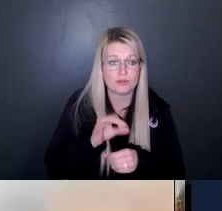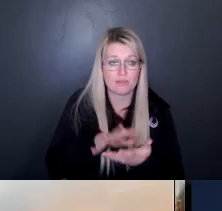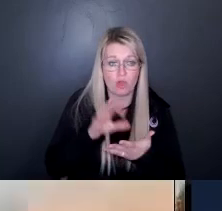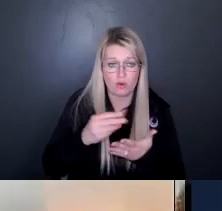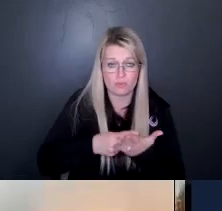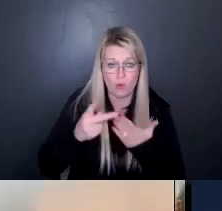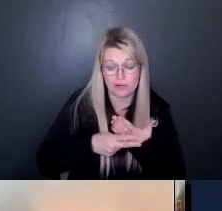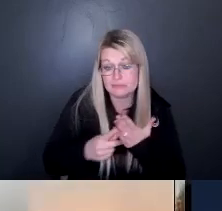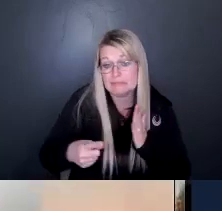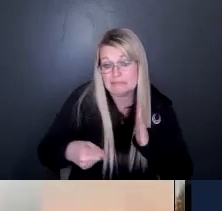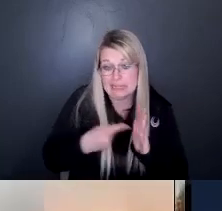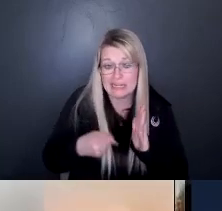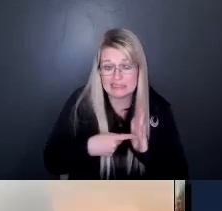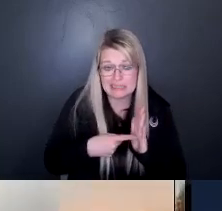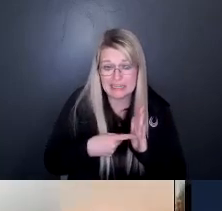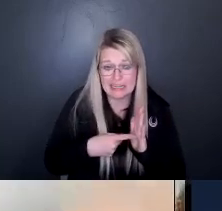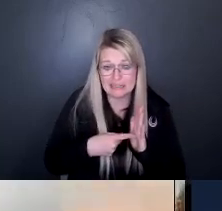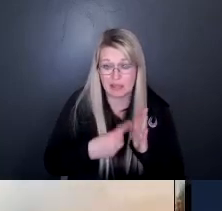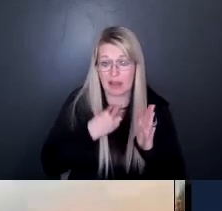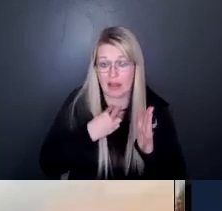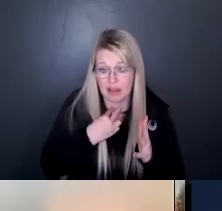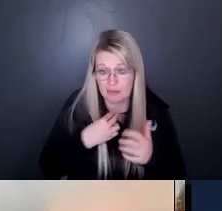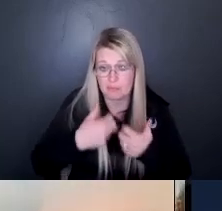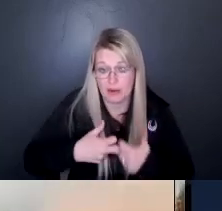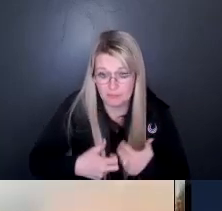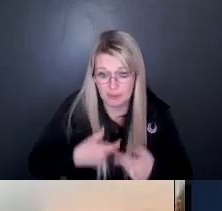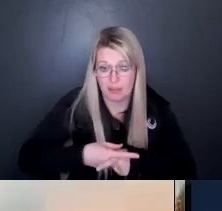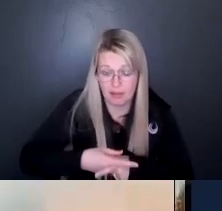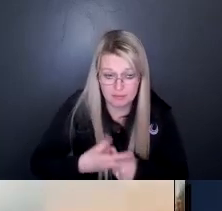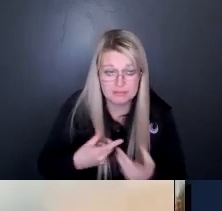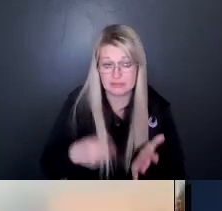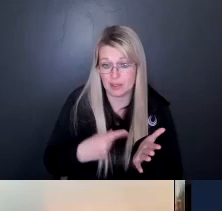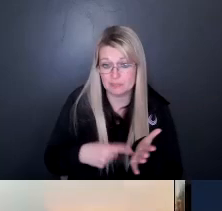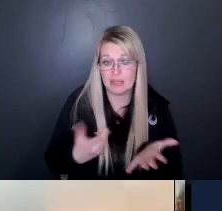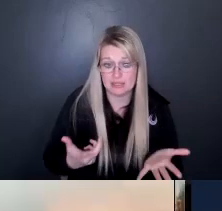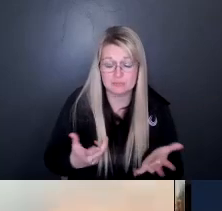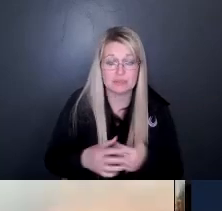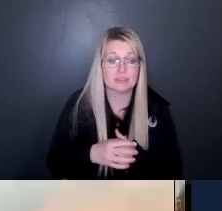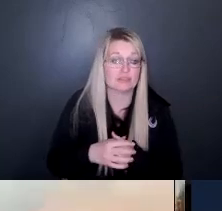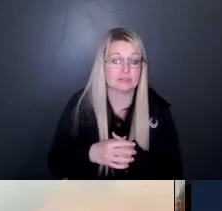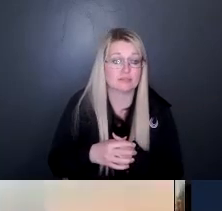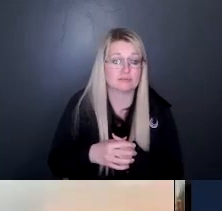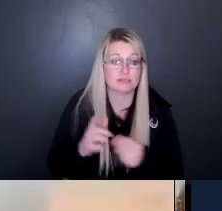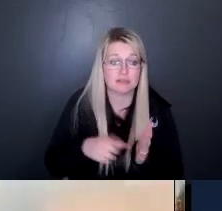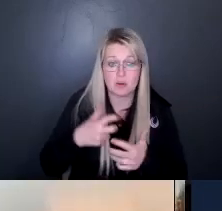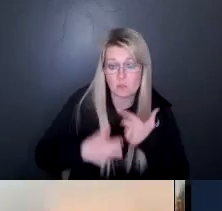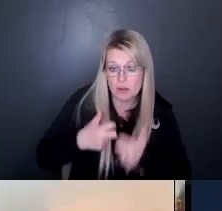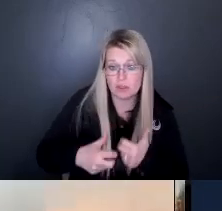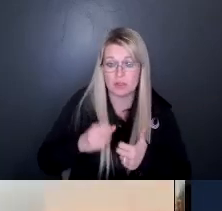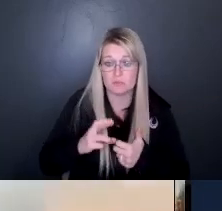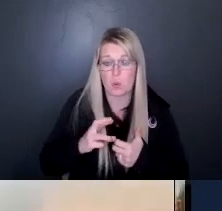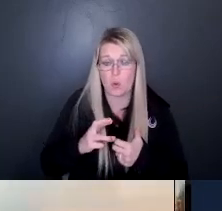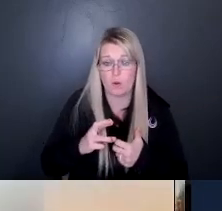sometimes hits a little bit of a snag. We get into sometimes problems or